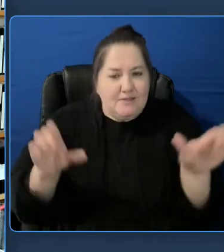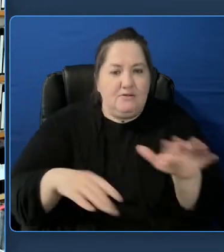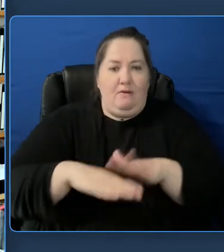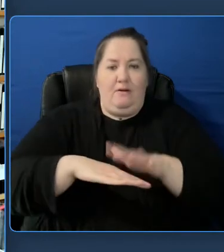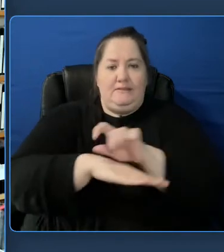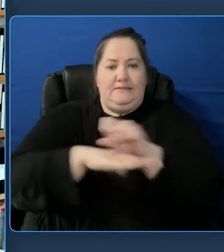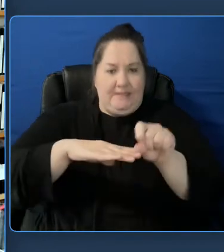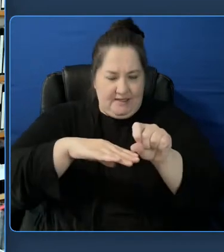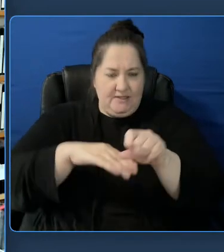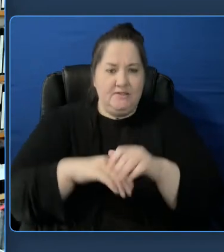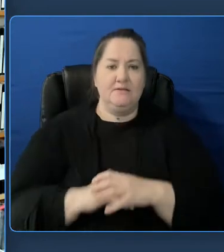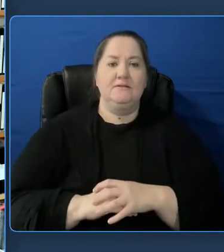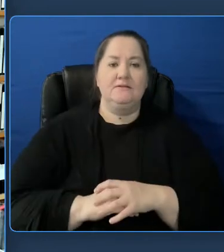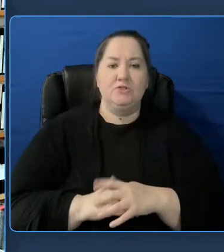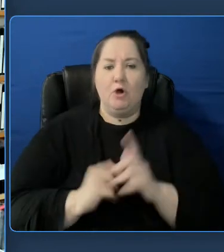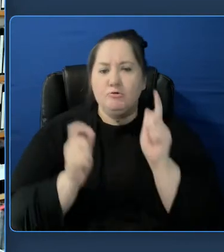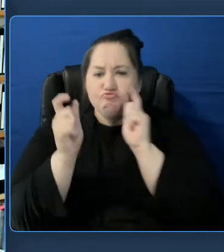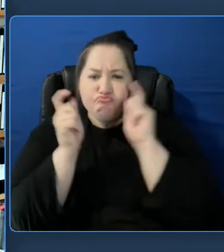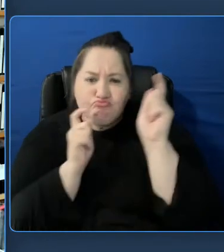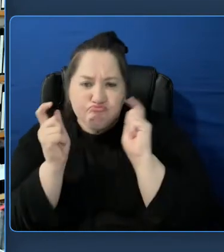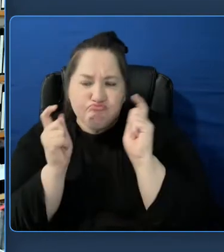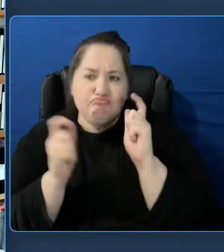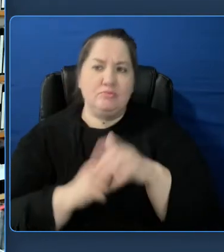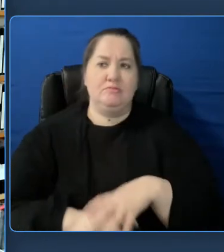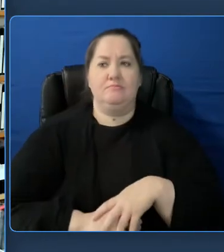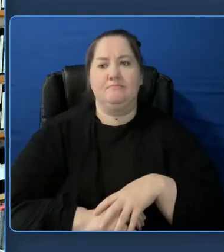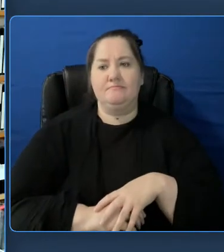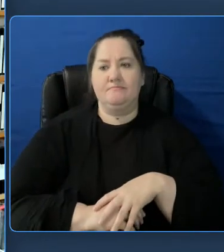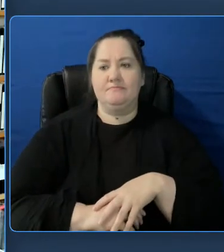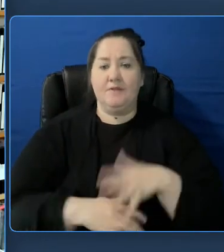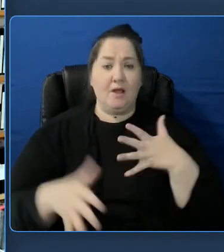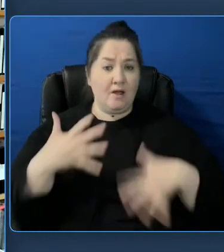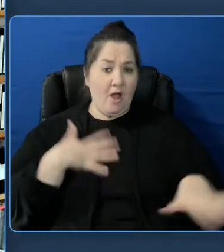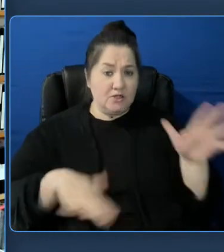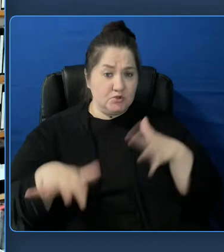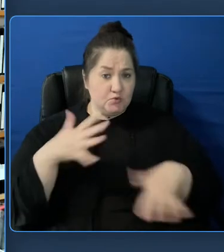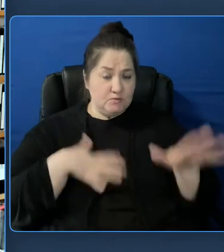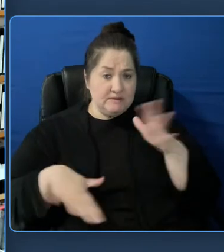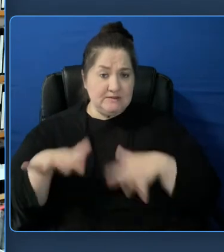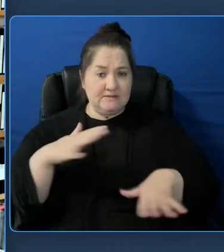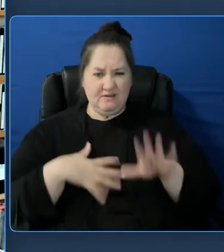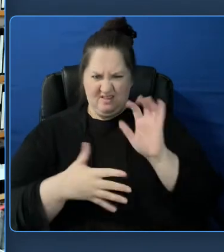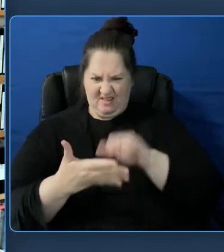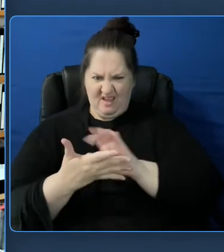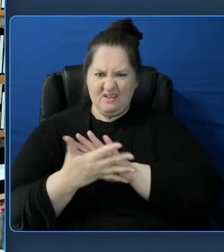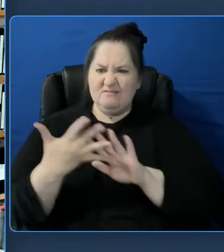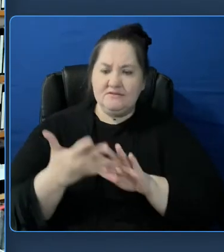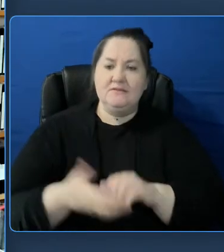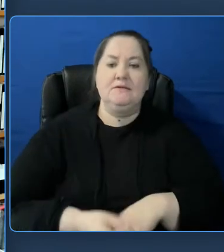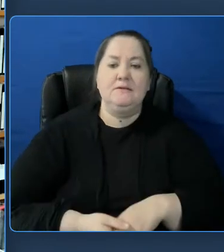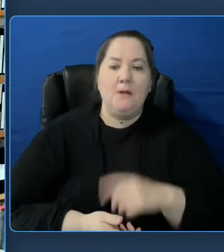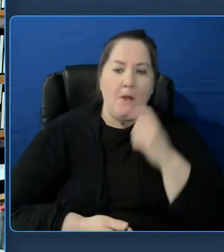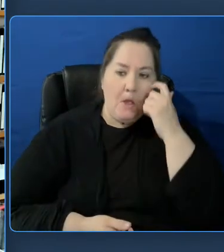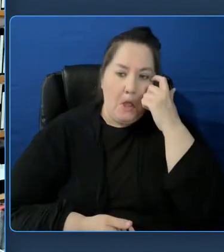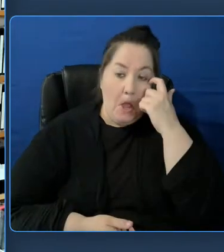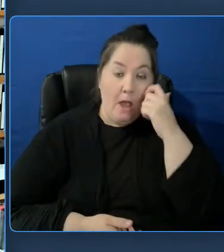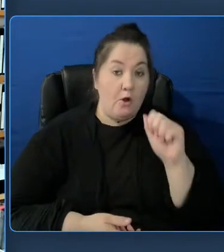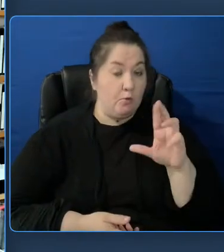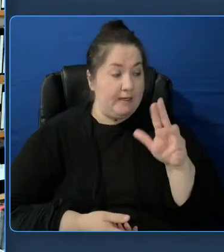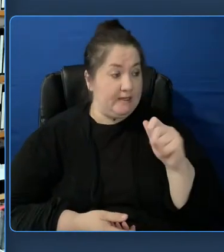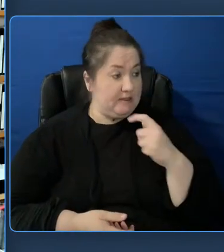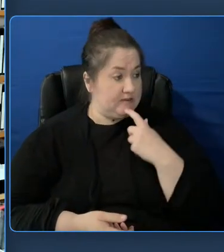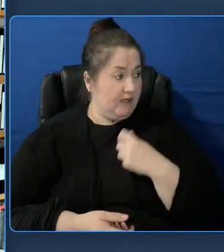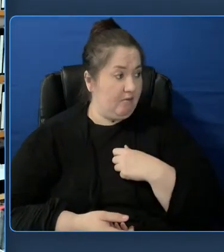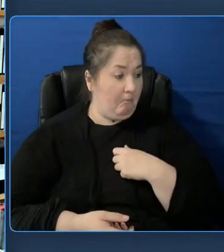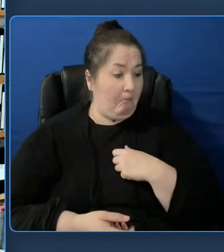of facial expressions, of costumes, perhaps, that sort of thing? Arena, to their credit,